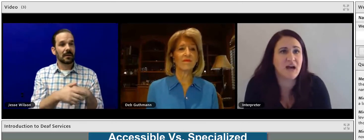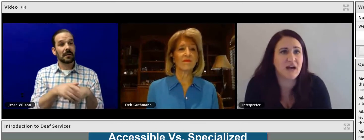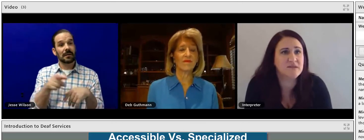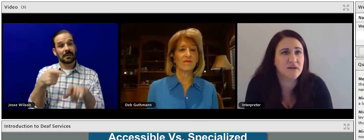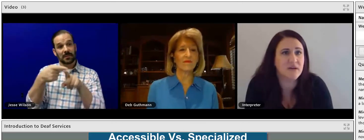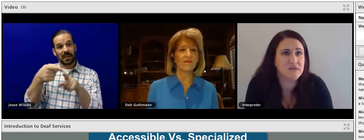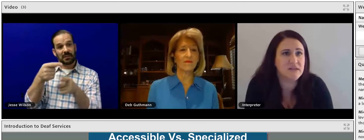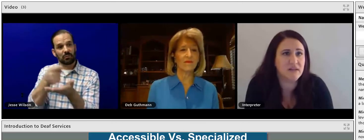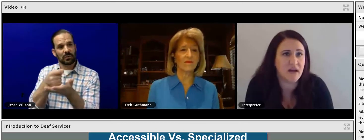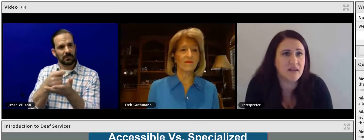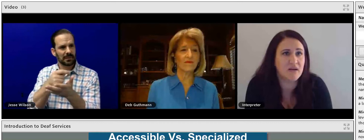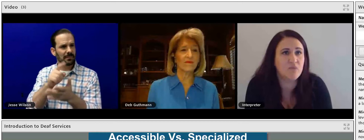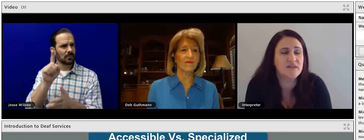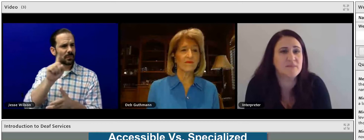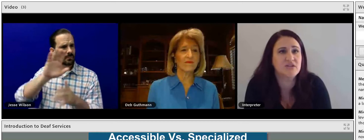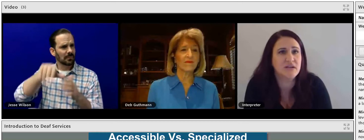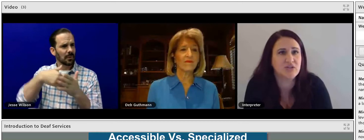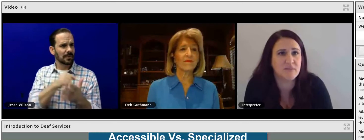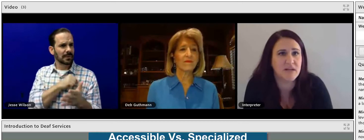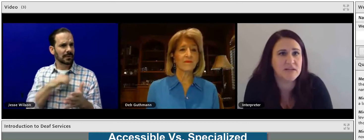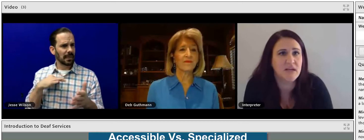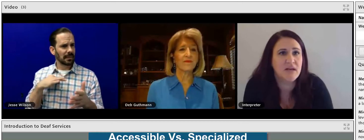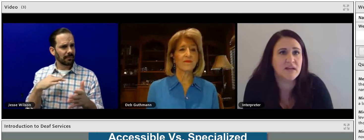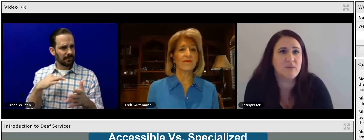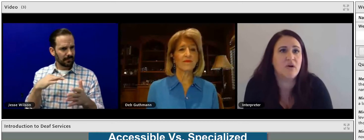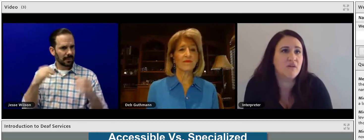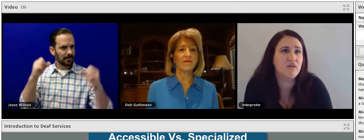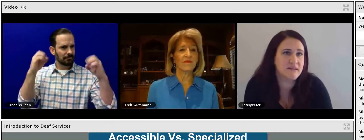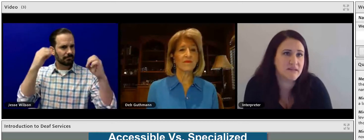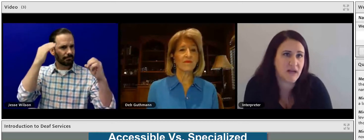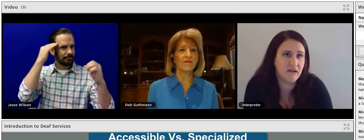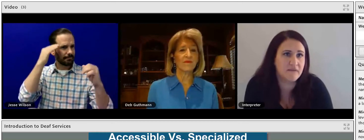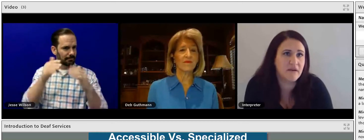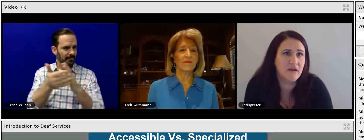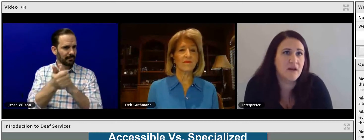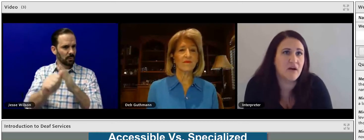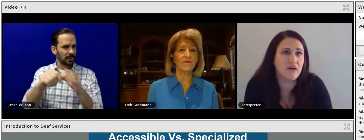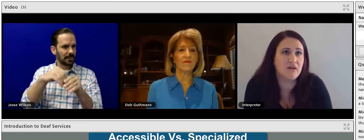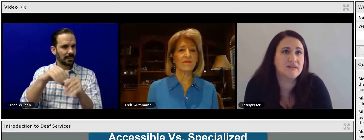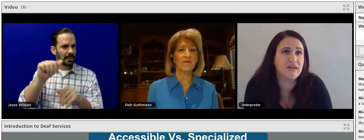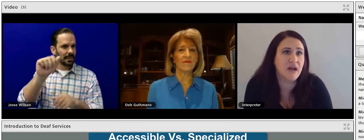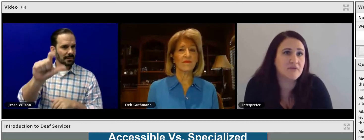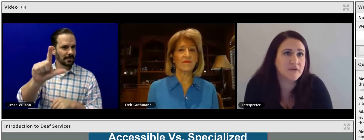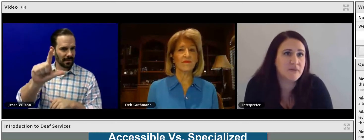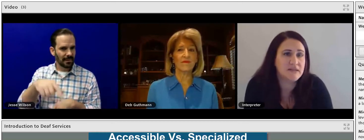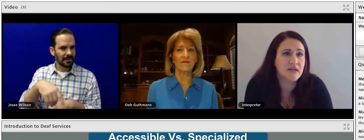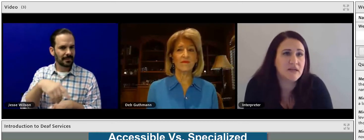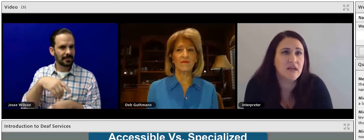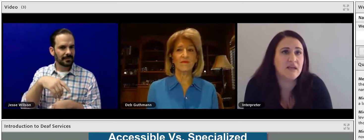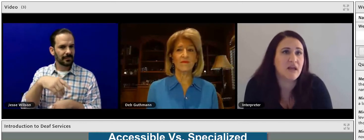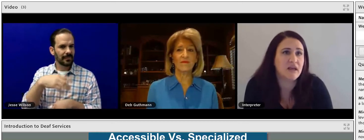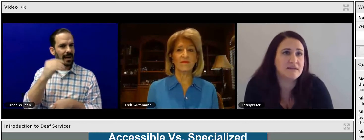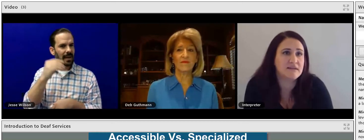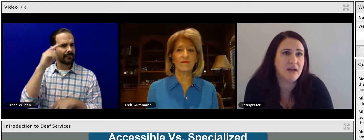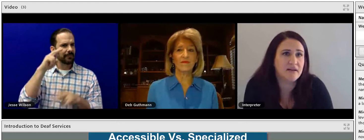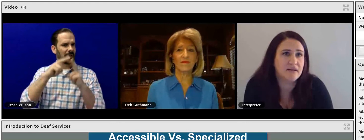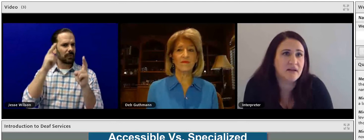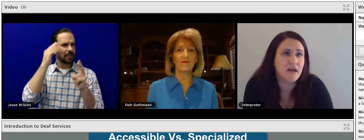experience some gaps when it comes to that. Then with specialized treatment, that's where all the staff are sign fluent